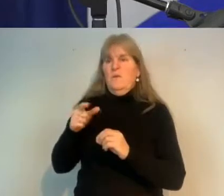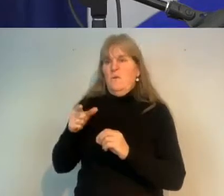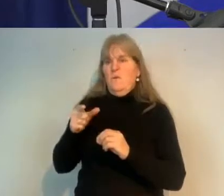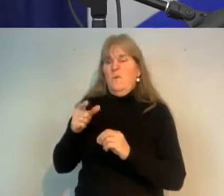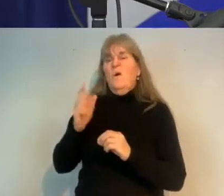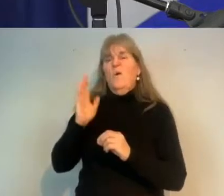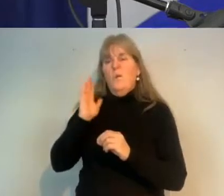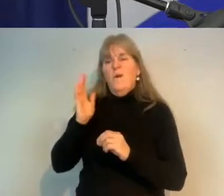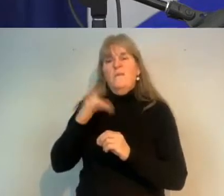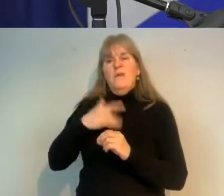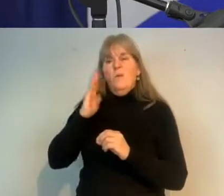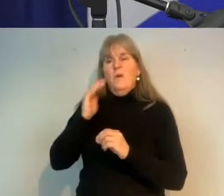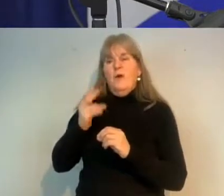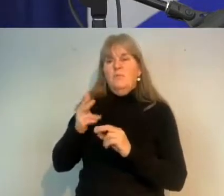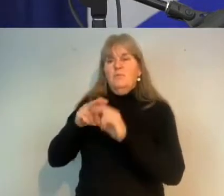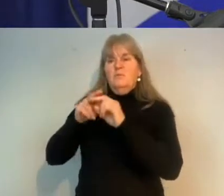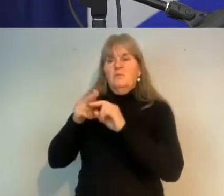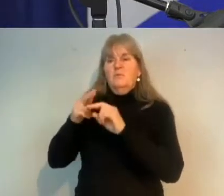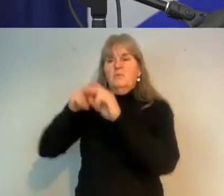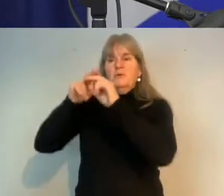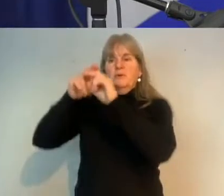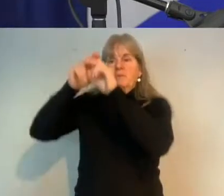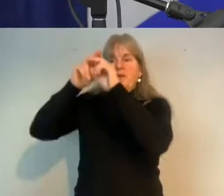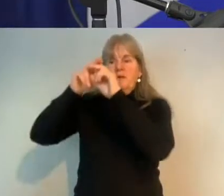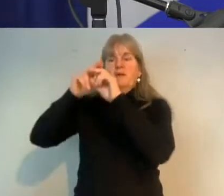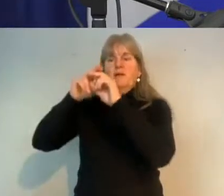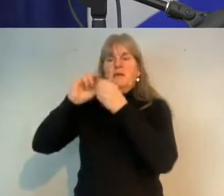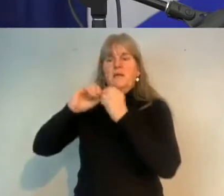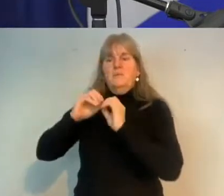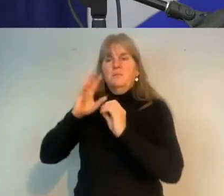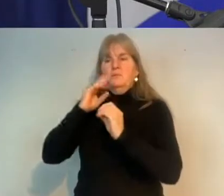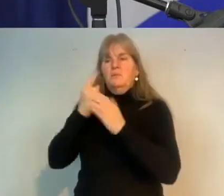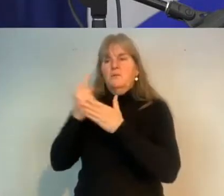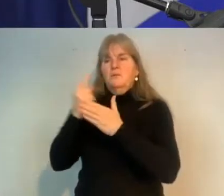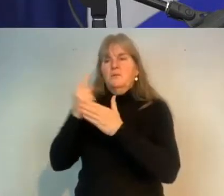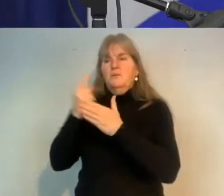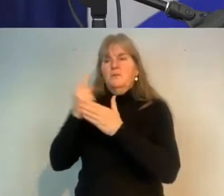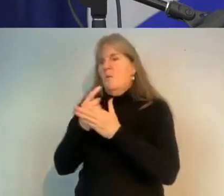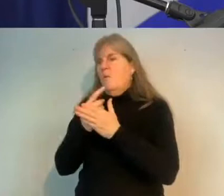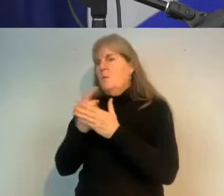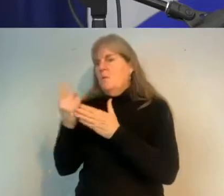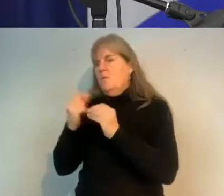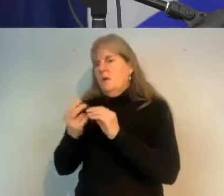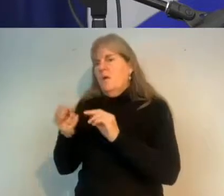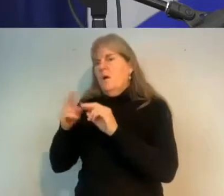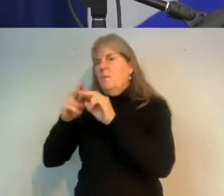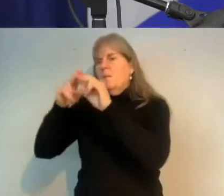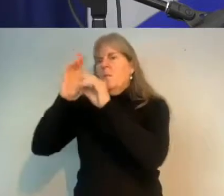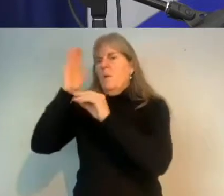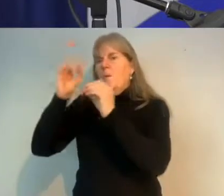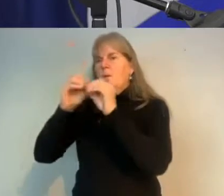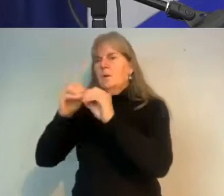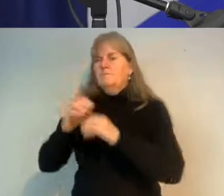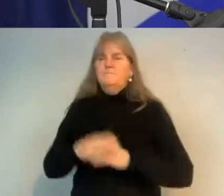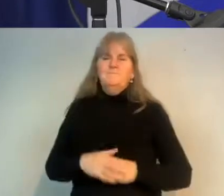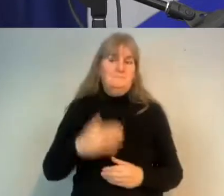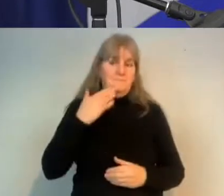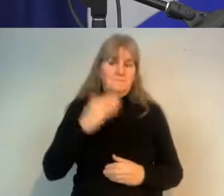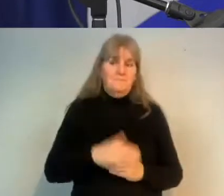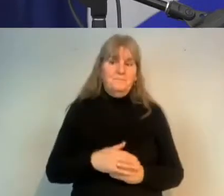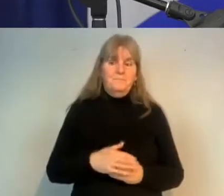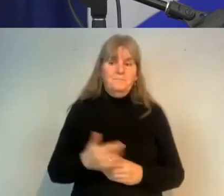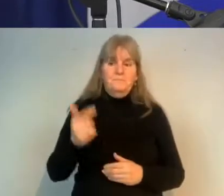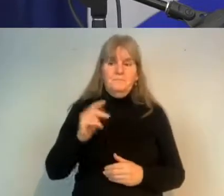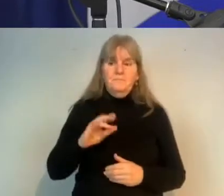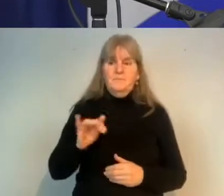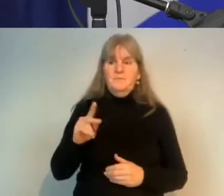increase over the next week or so. Thank you. Thank you. We'll move to Jackie at